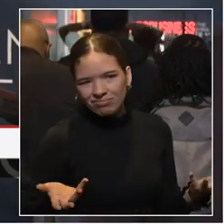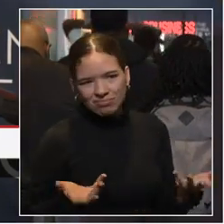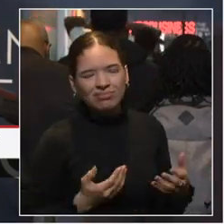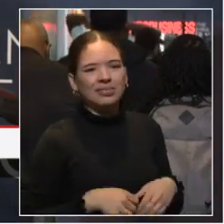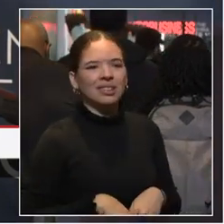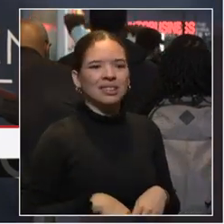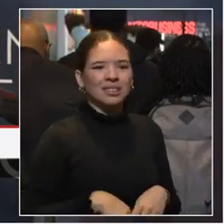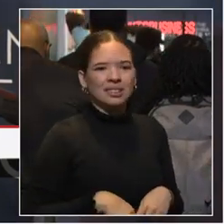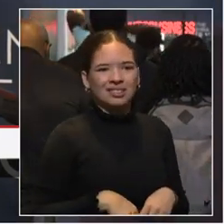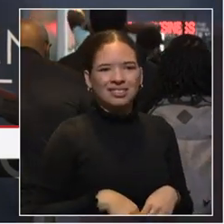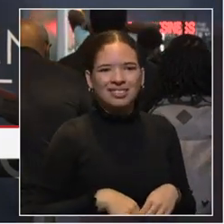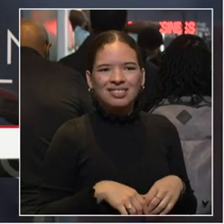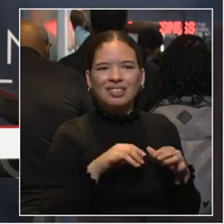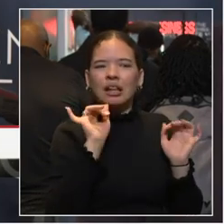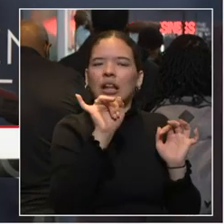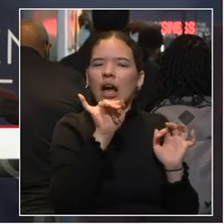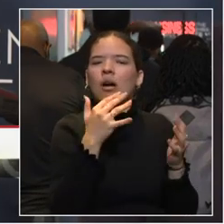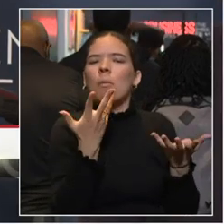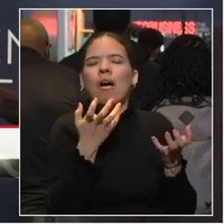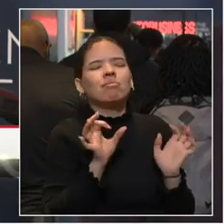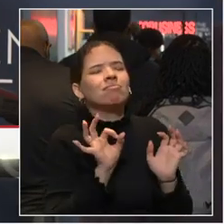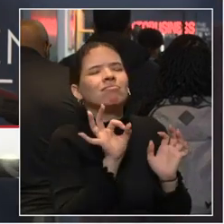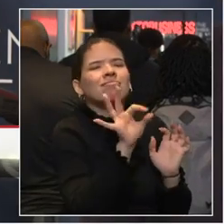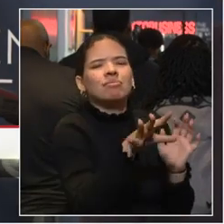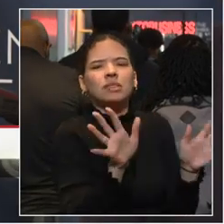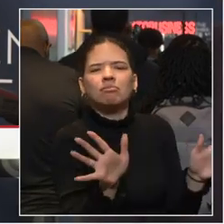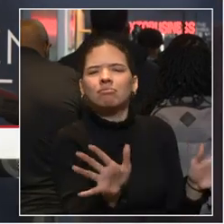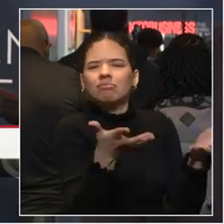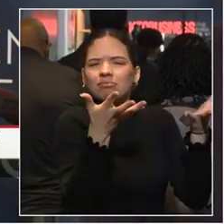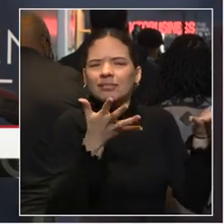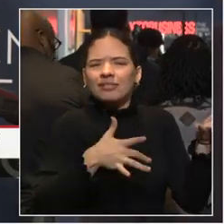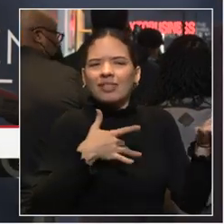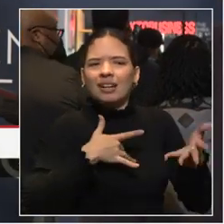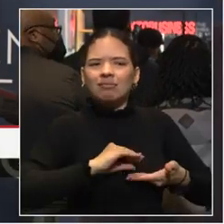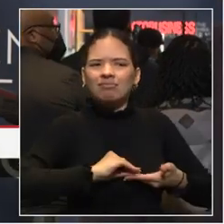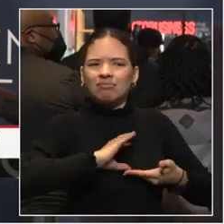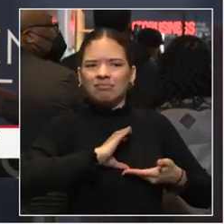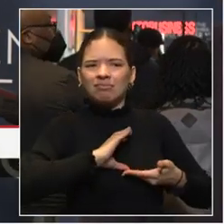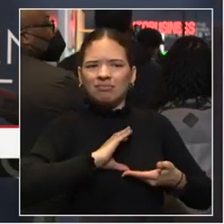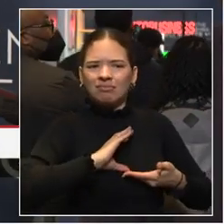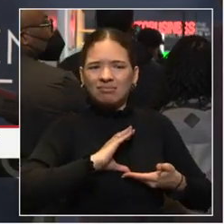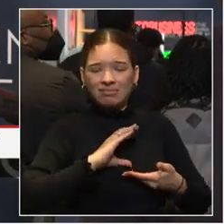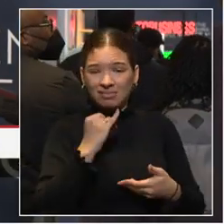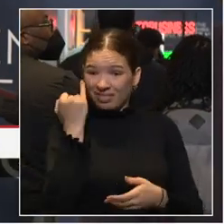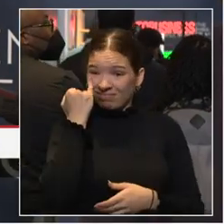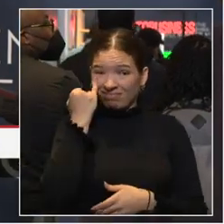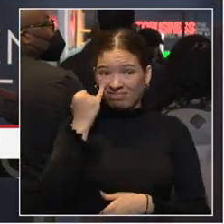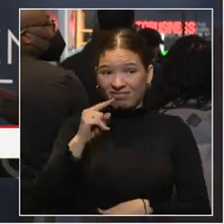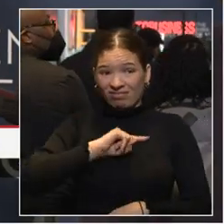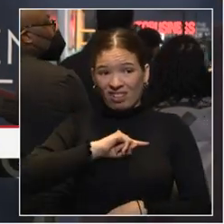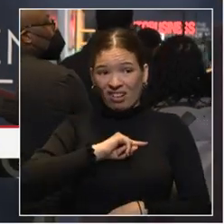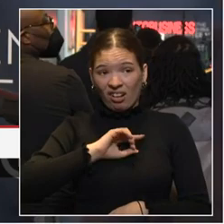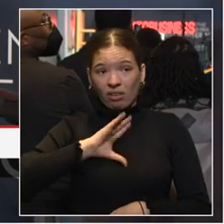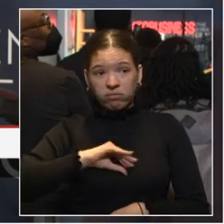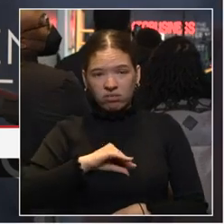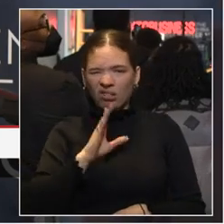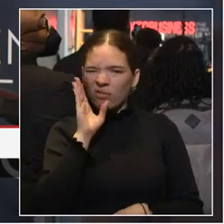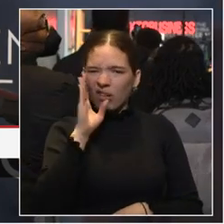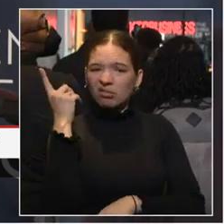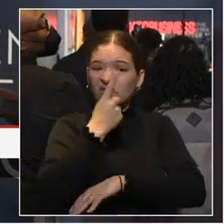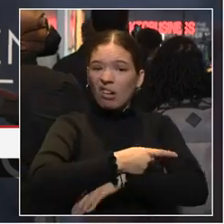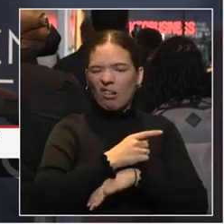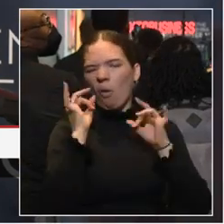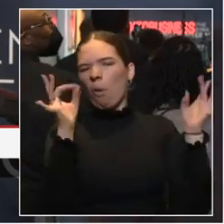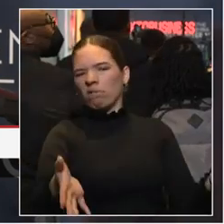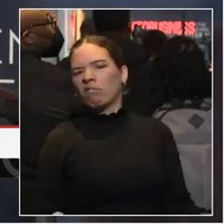can really impact someone's day negatively, and that can have a lasting effect to where they might not want